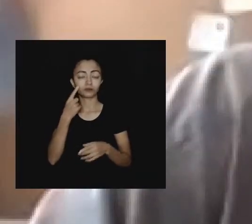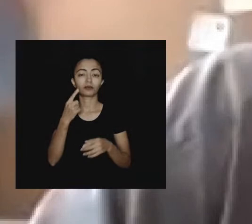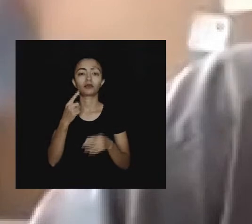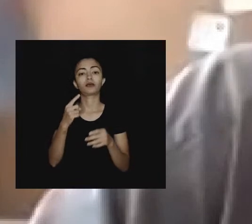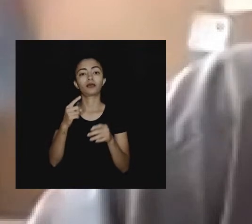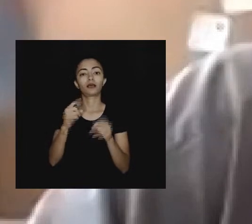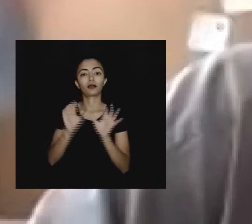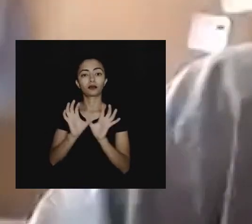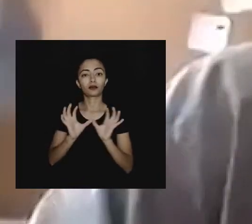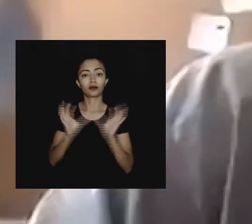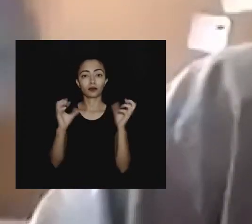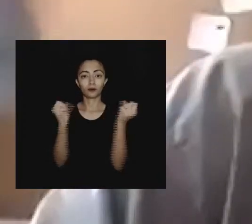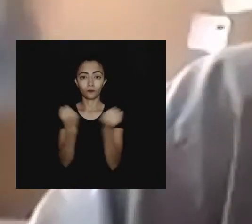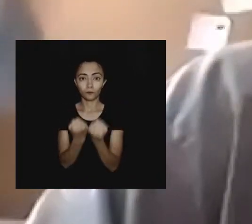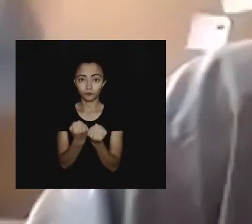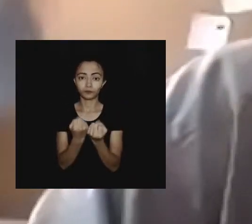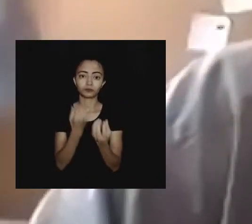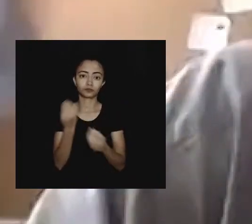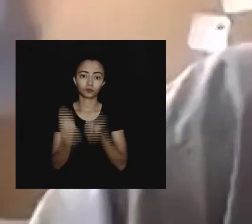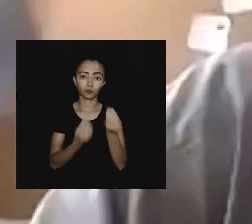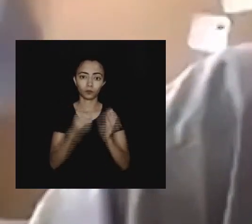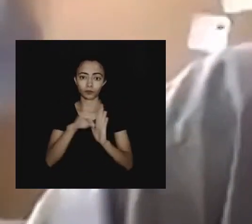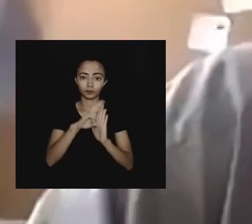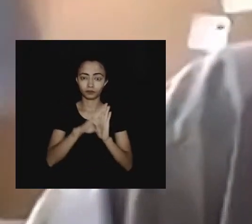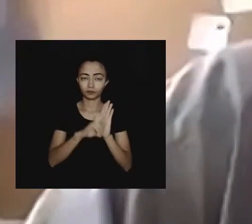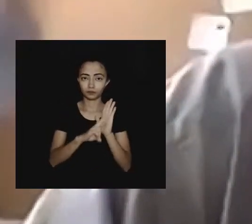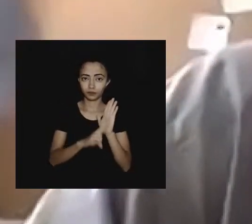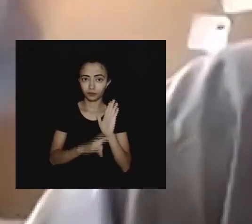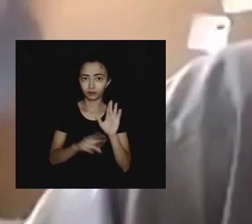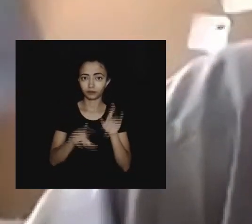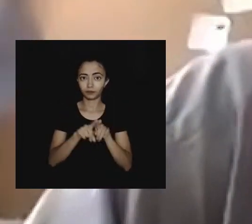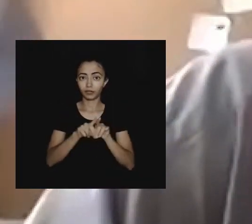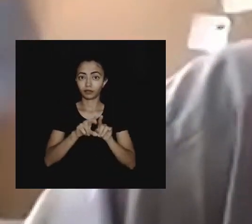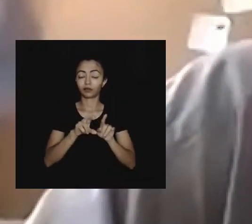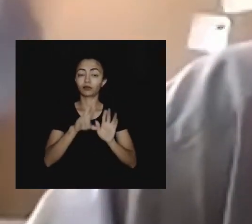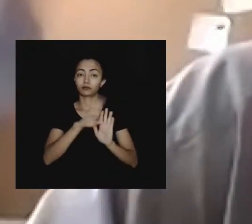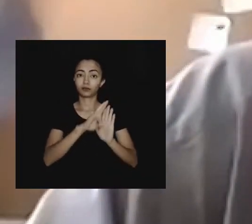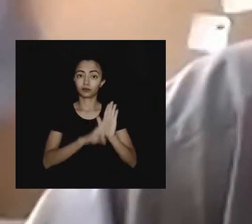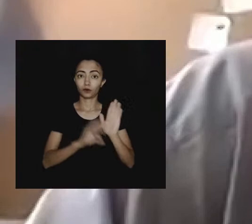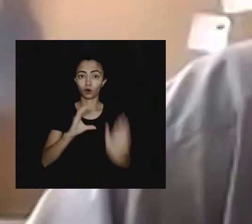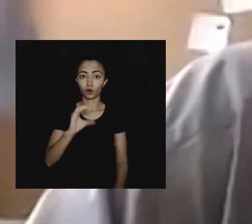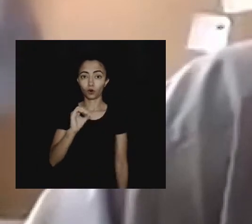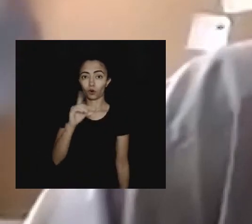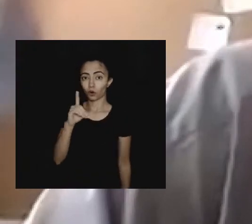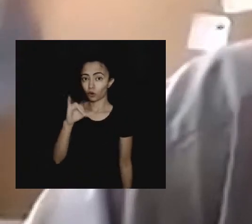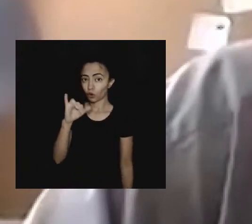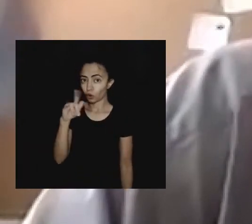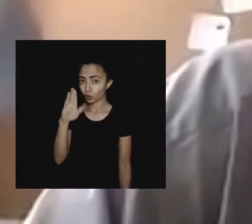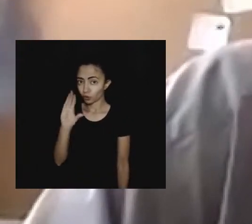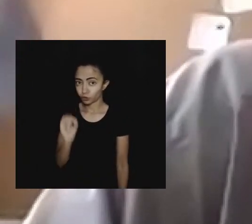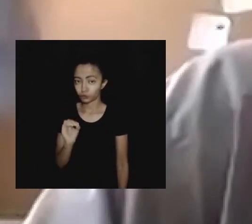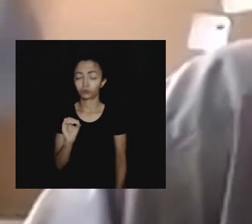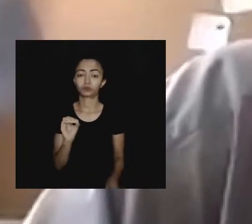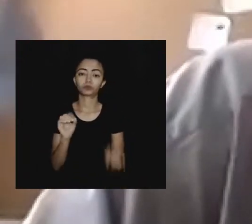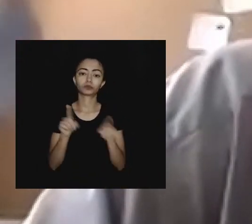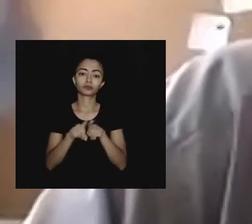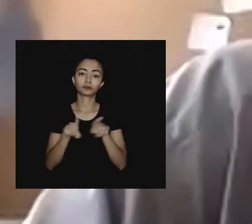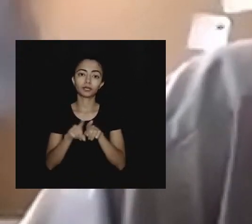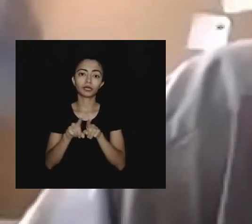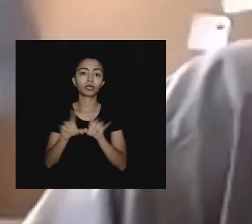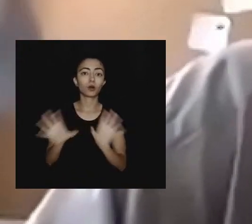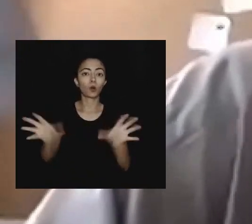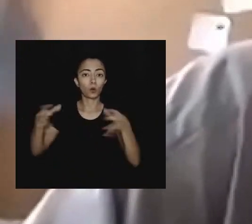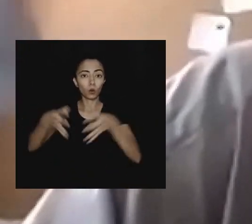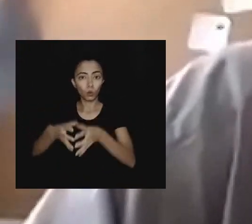the recommendations from WHO and the code for the substitutes of breast